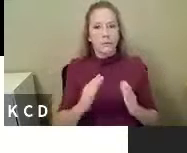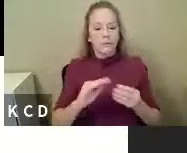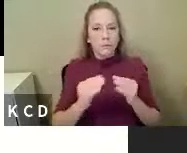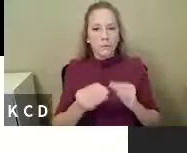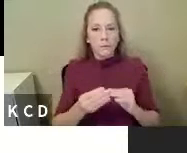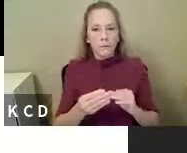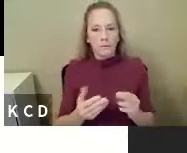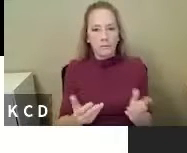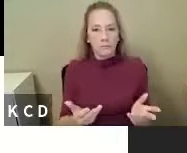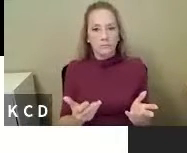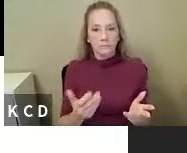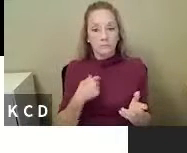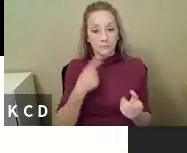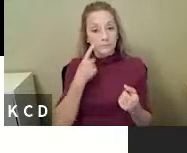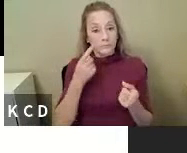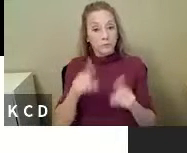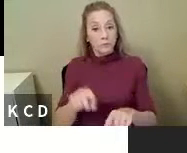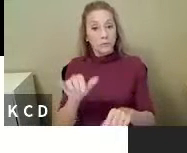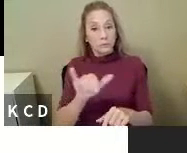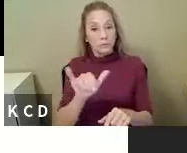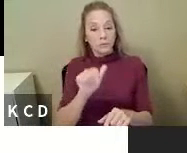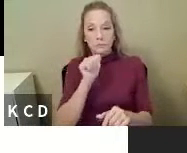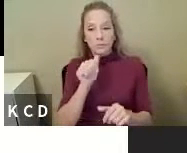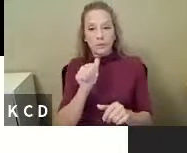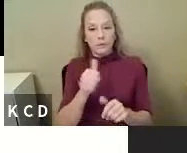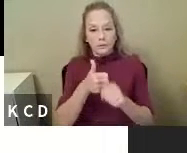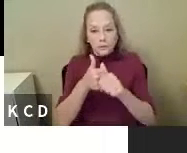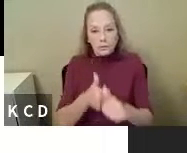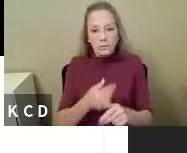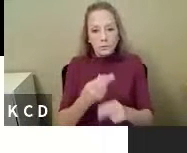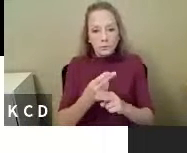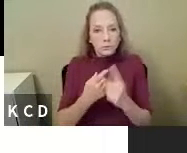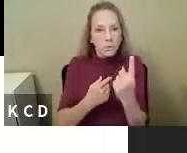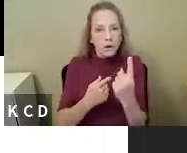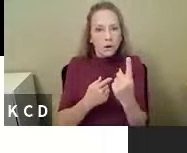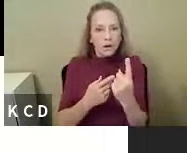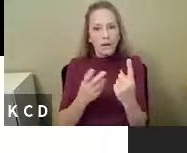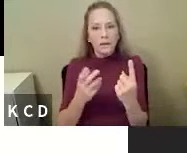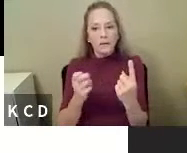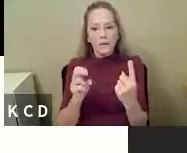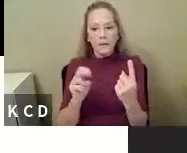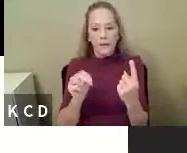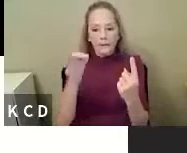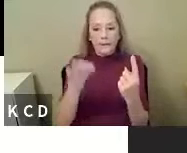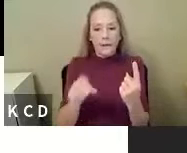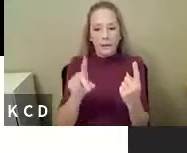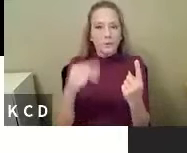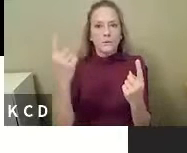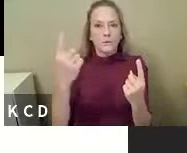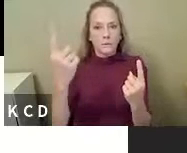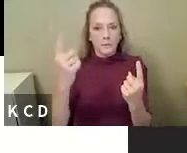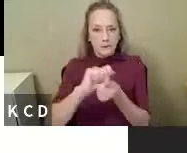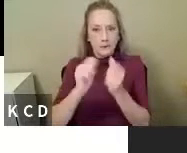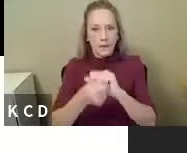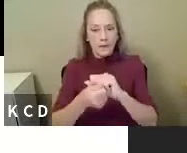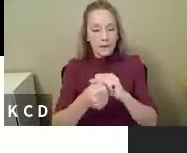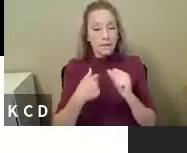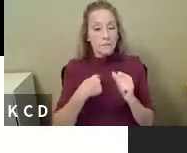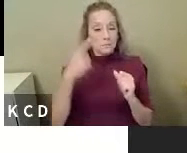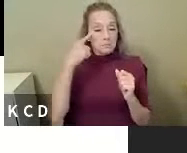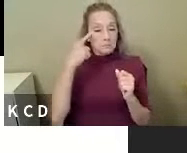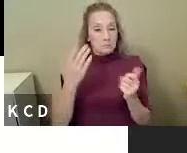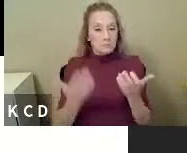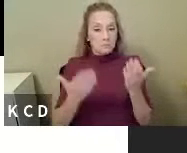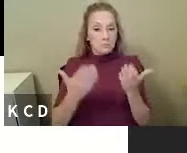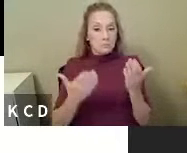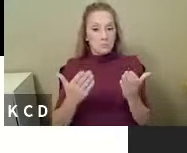I also agree with not using just one of these to say we're going to do something. The one thing I thought about was,